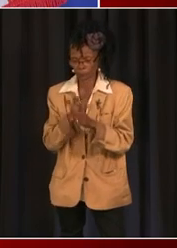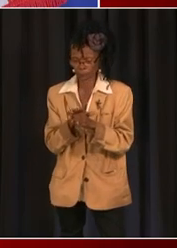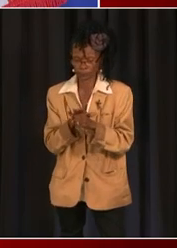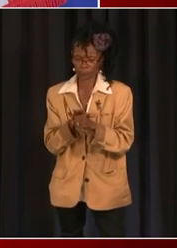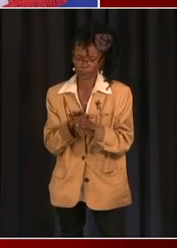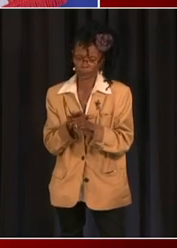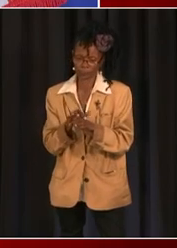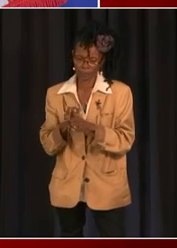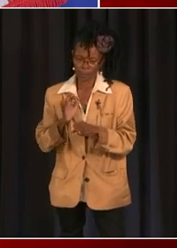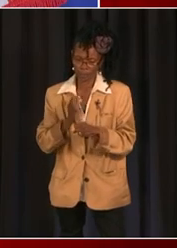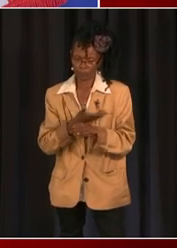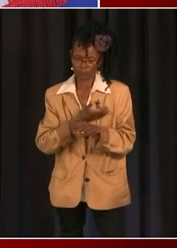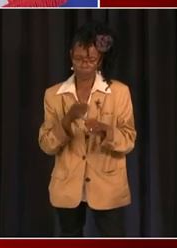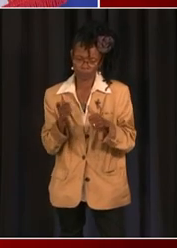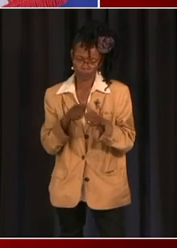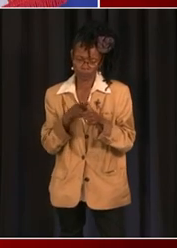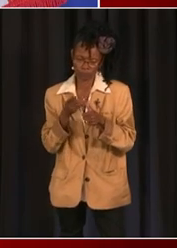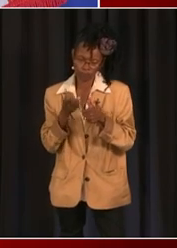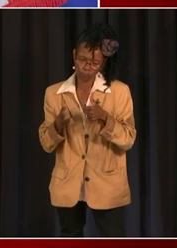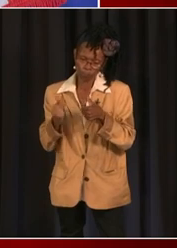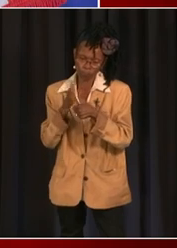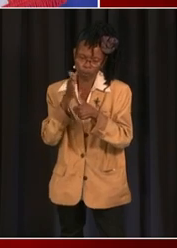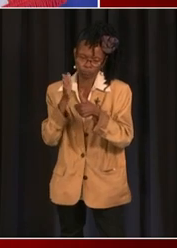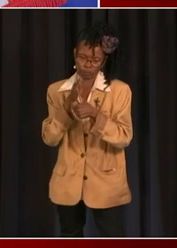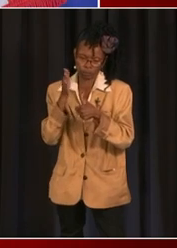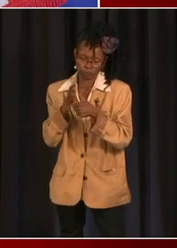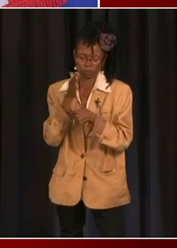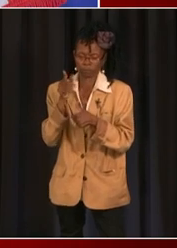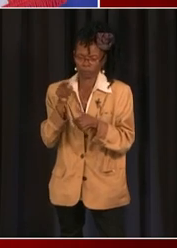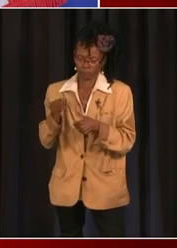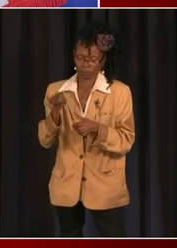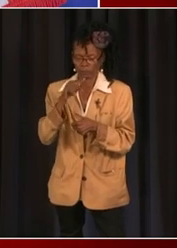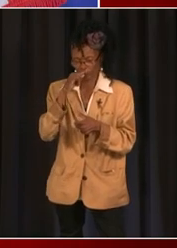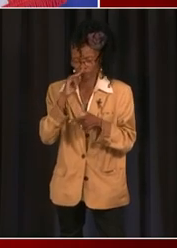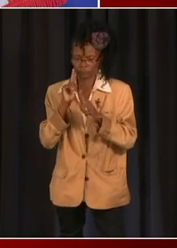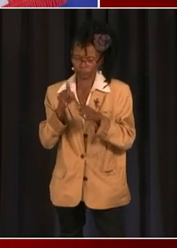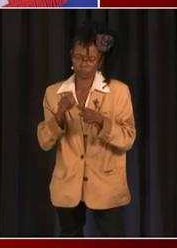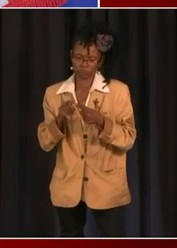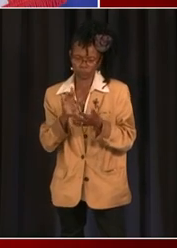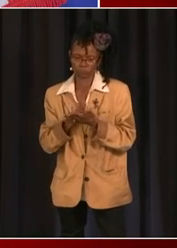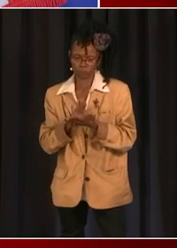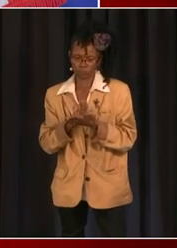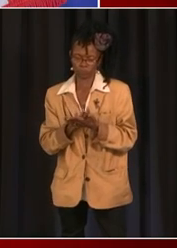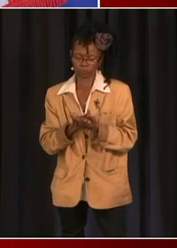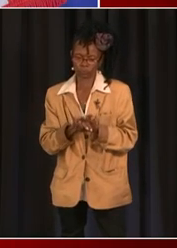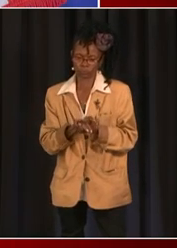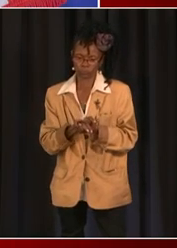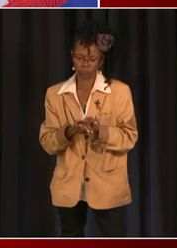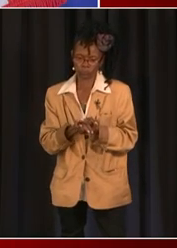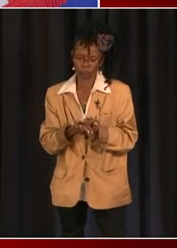is our #1 priority. And that is what we have laid out over many, many months of work.